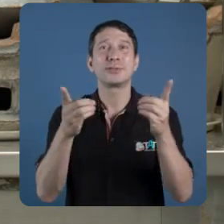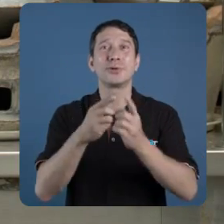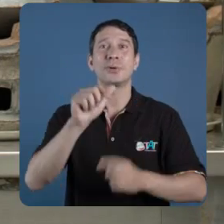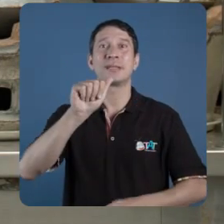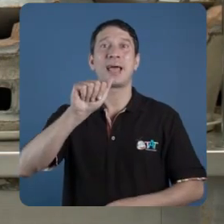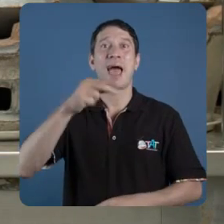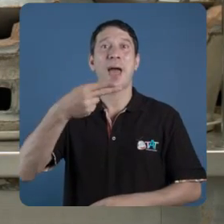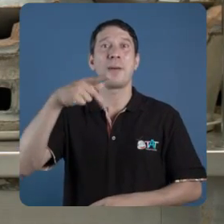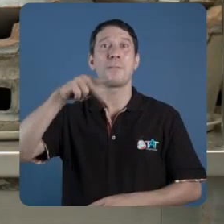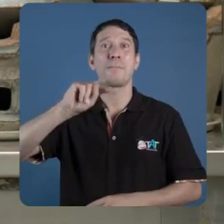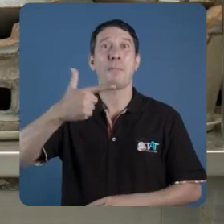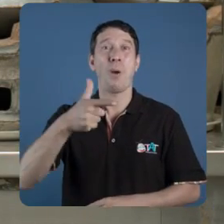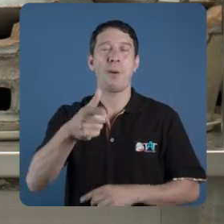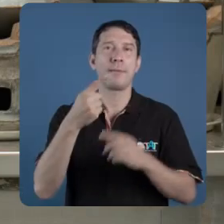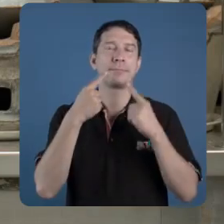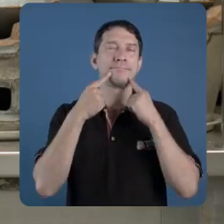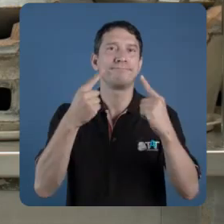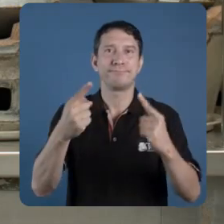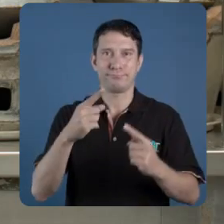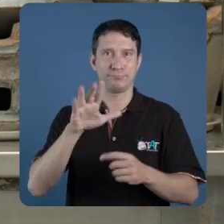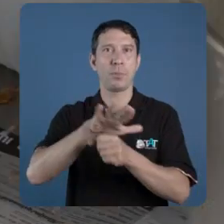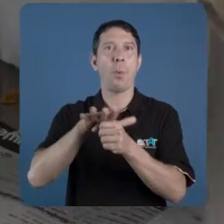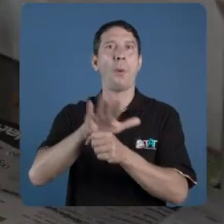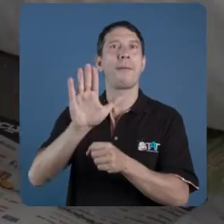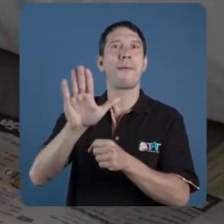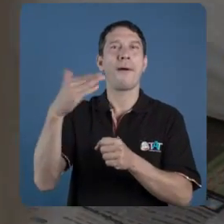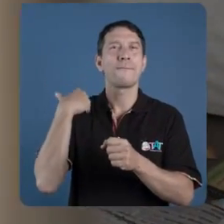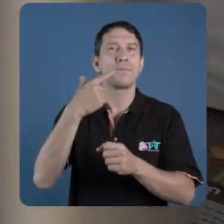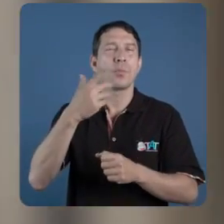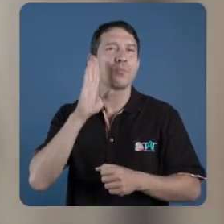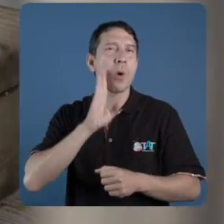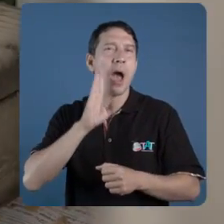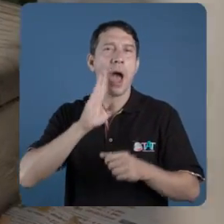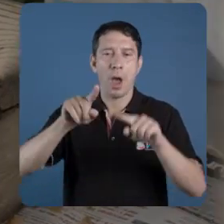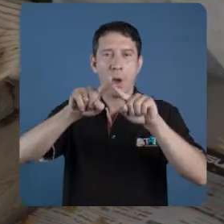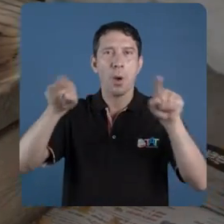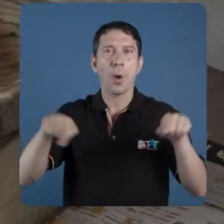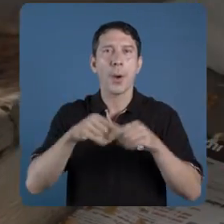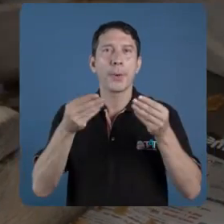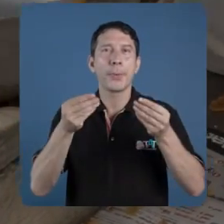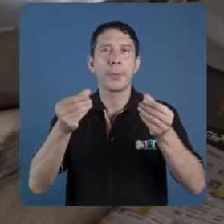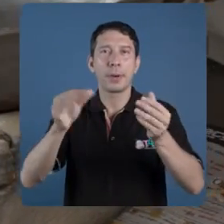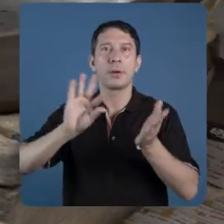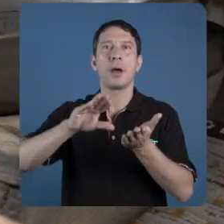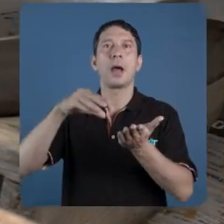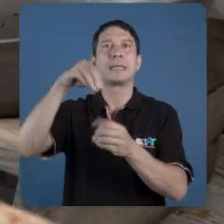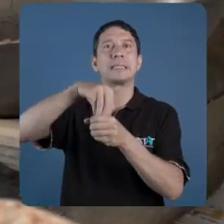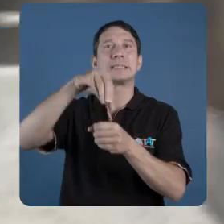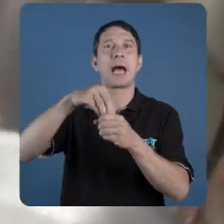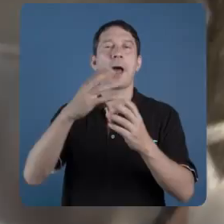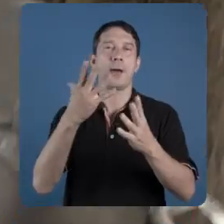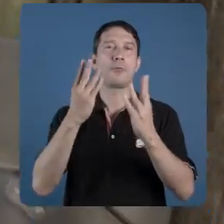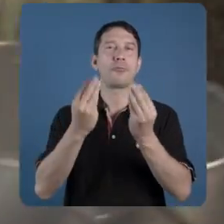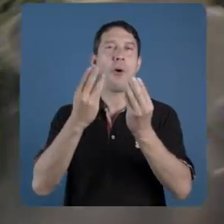taste buds awaits. Here, try apple, a local delicacy. The rolled pancakes are crispy on the outside